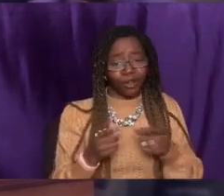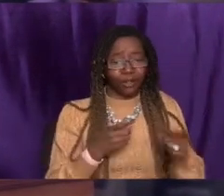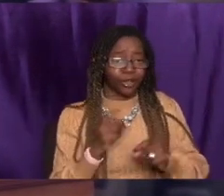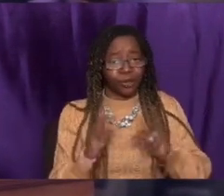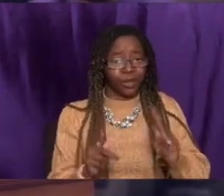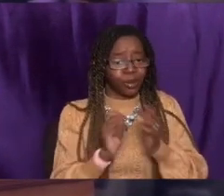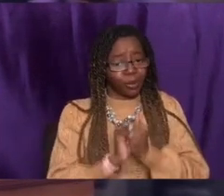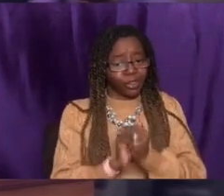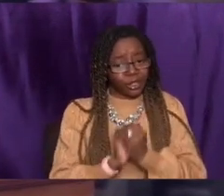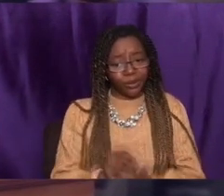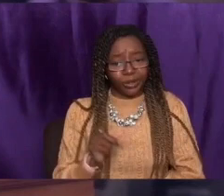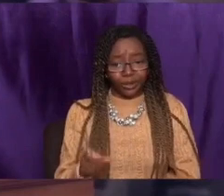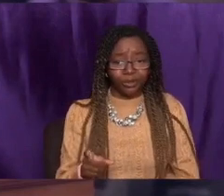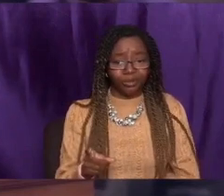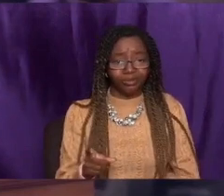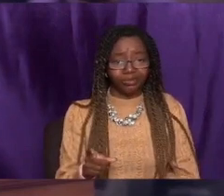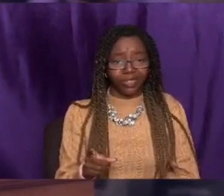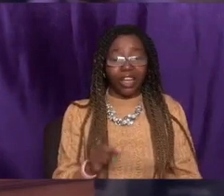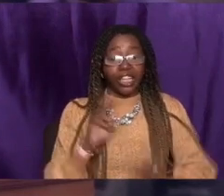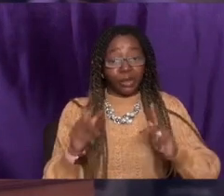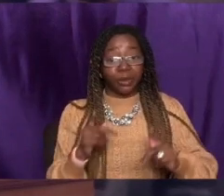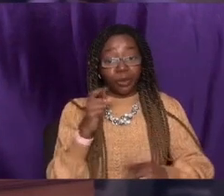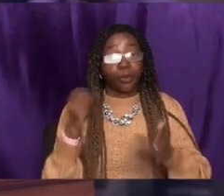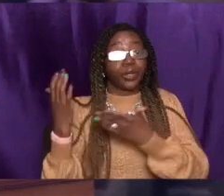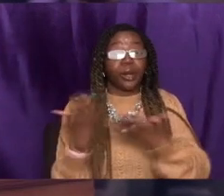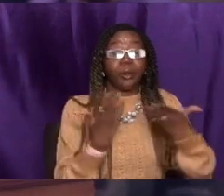worshiping you as opposed to who got you there.